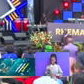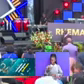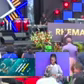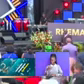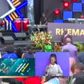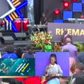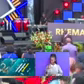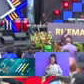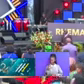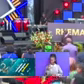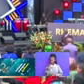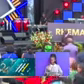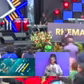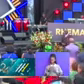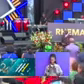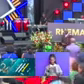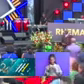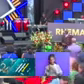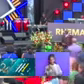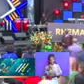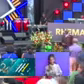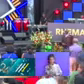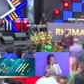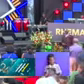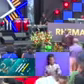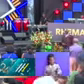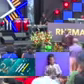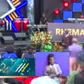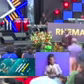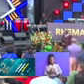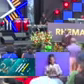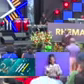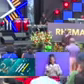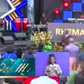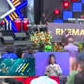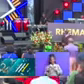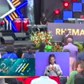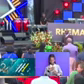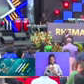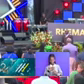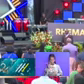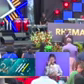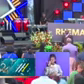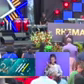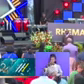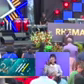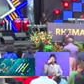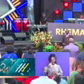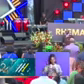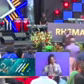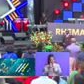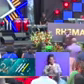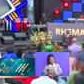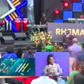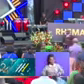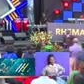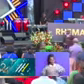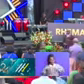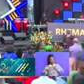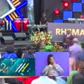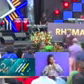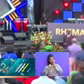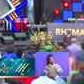have this book I'm telling you you'll be amazed how God will turn your life around the